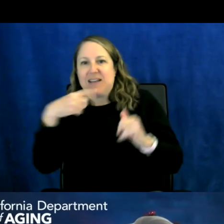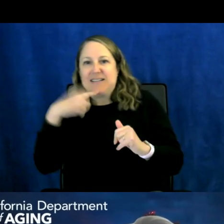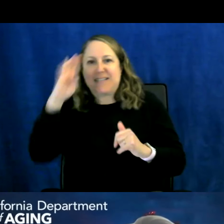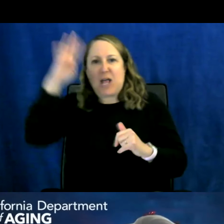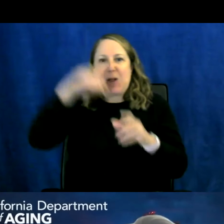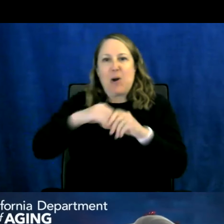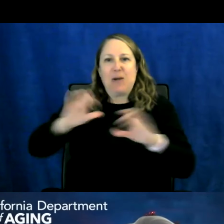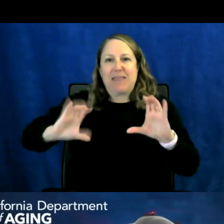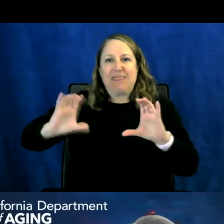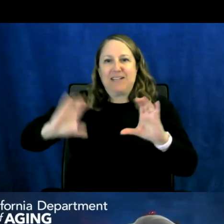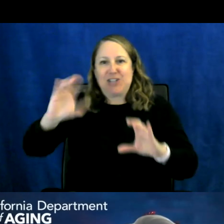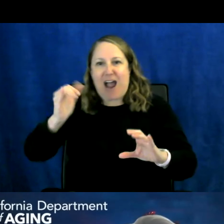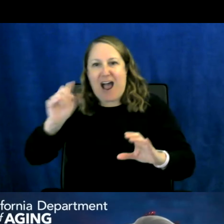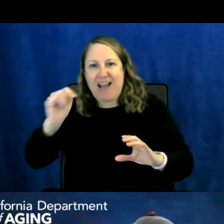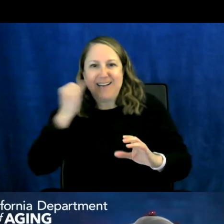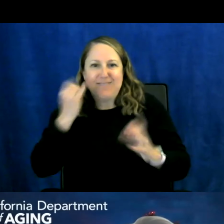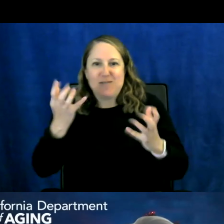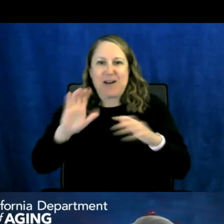as a way to introduce yourself.